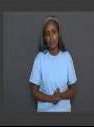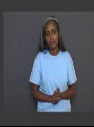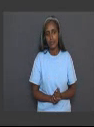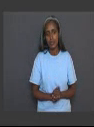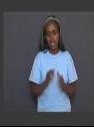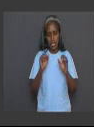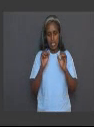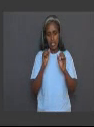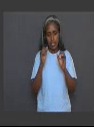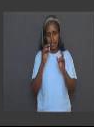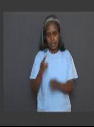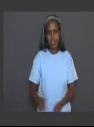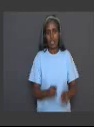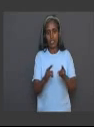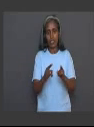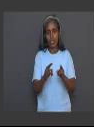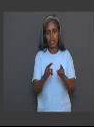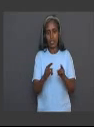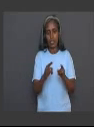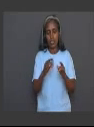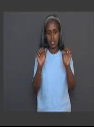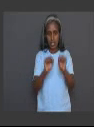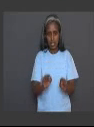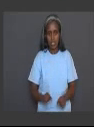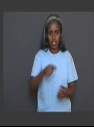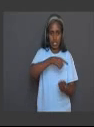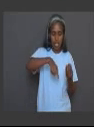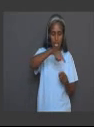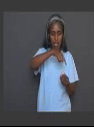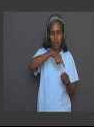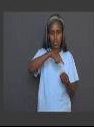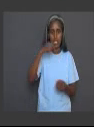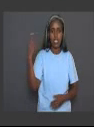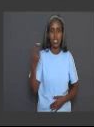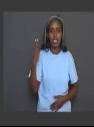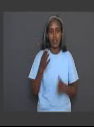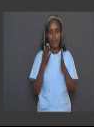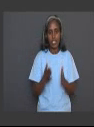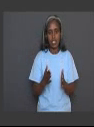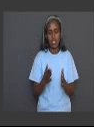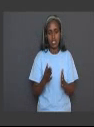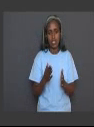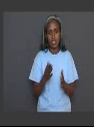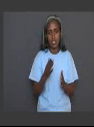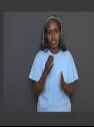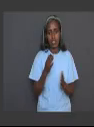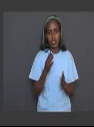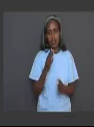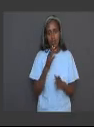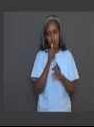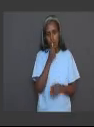A strategy is structured around the investor's tolerance for